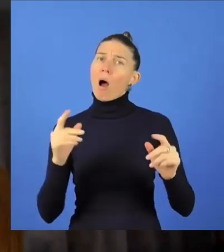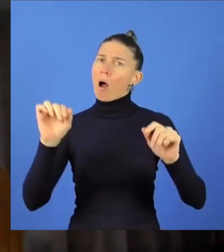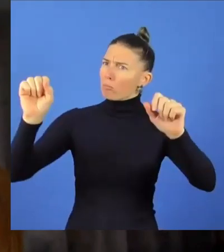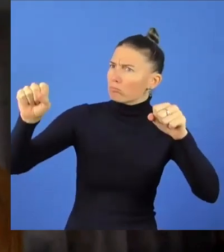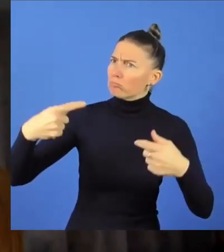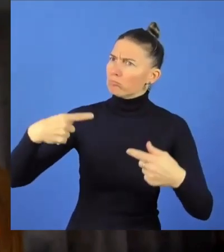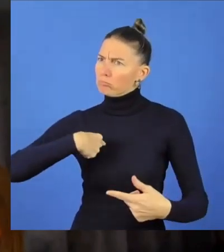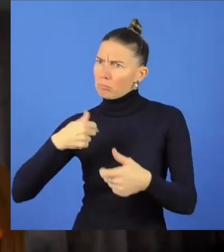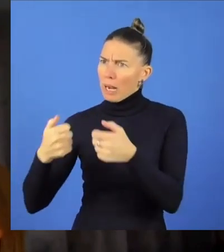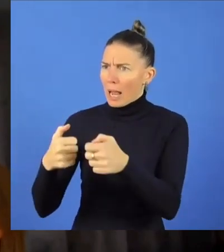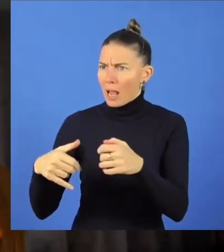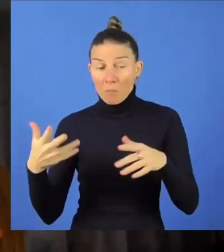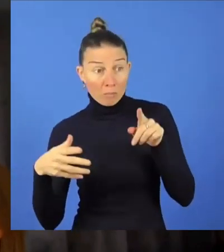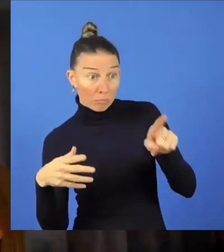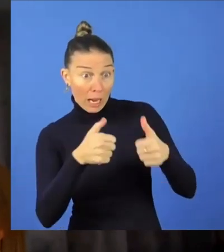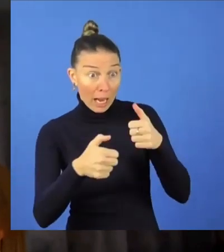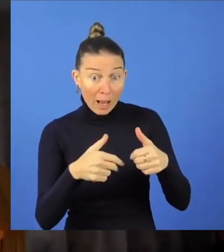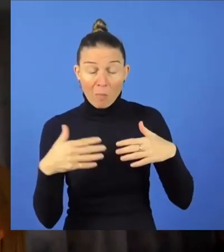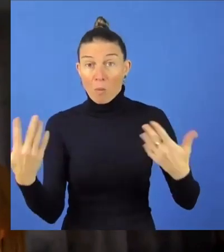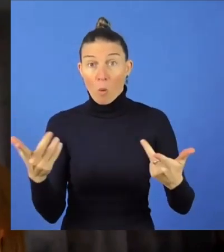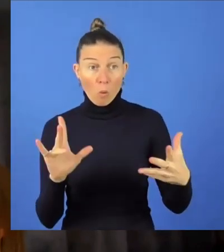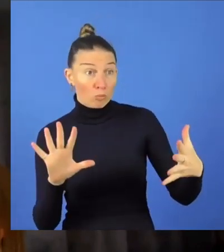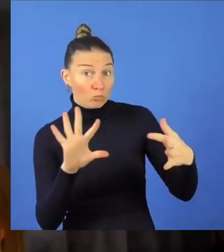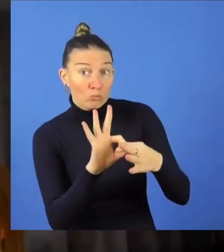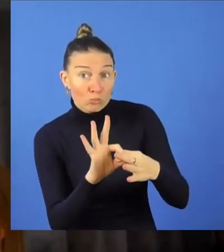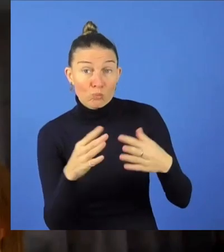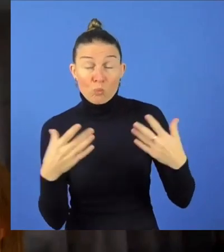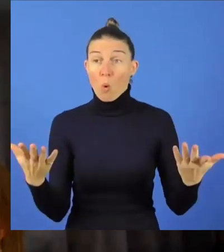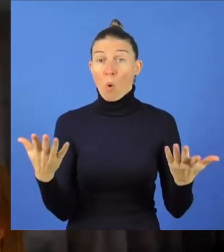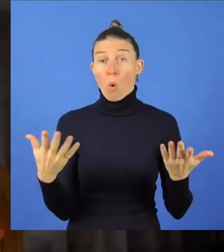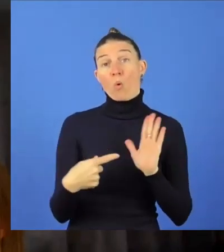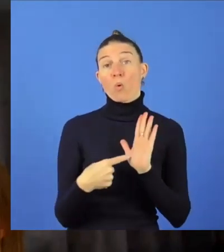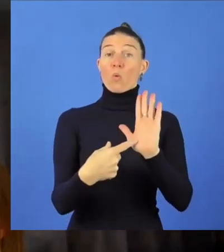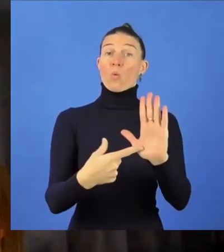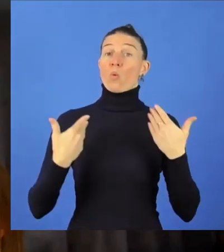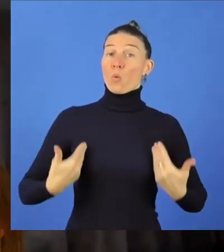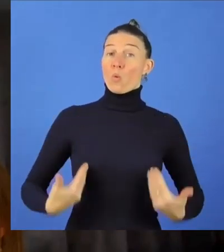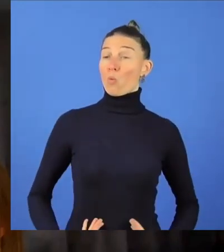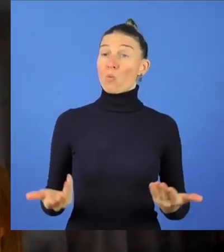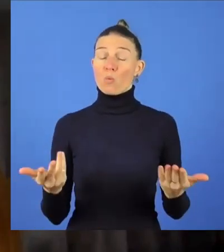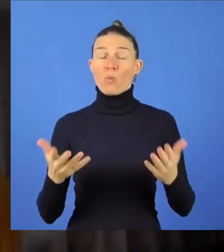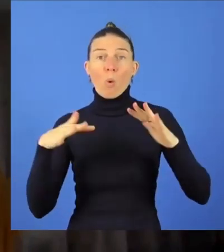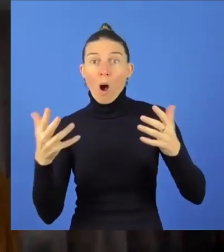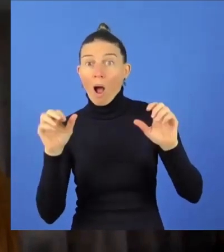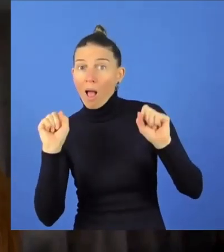as a good marketing thing for yourself. Yeah, as a tool to connect with others and just